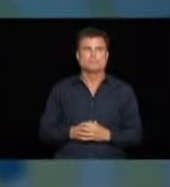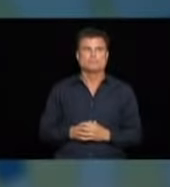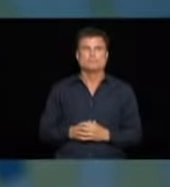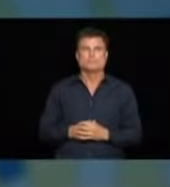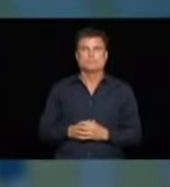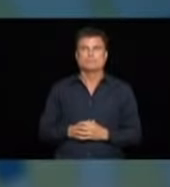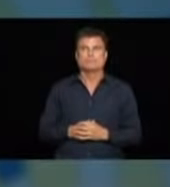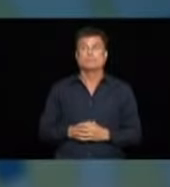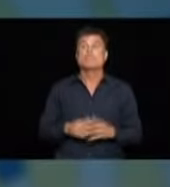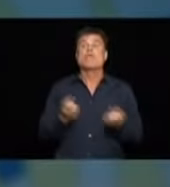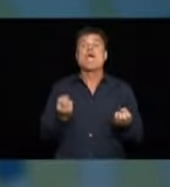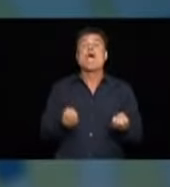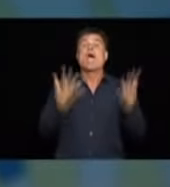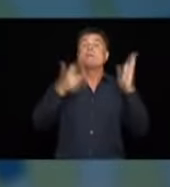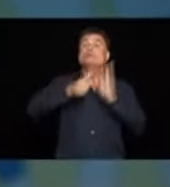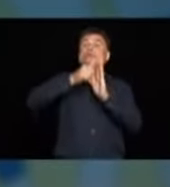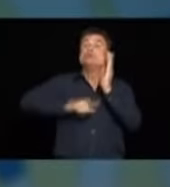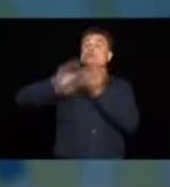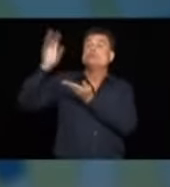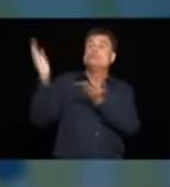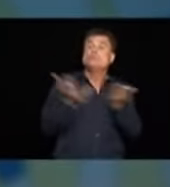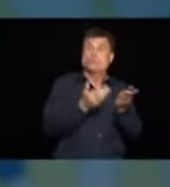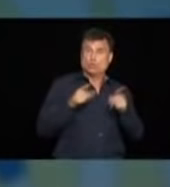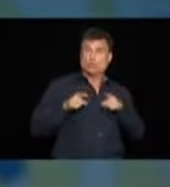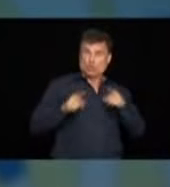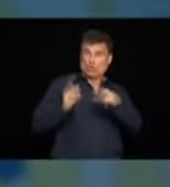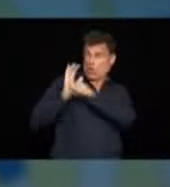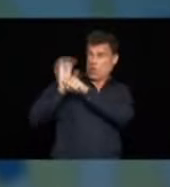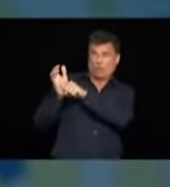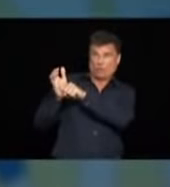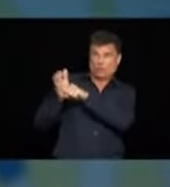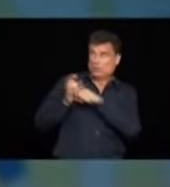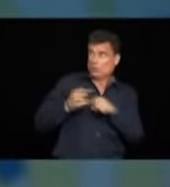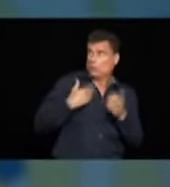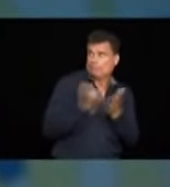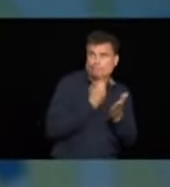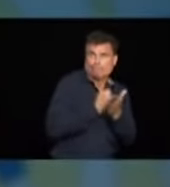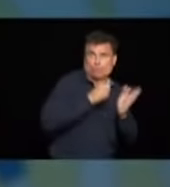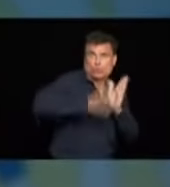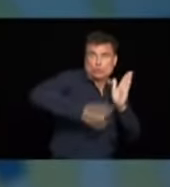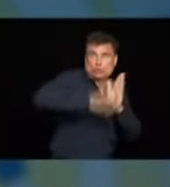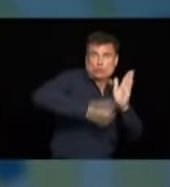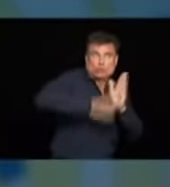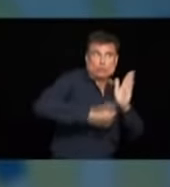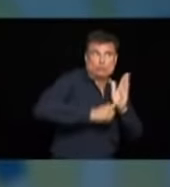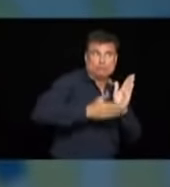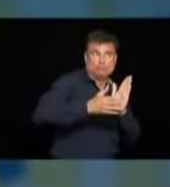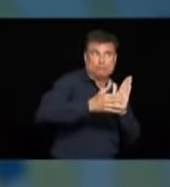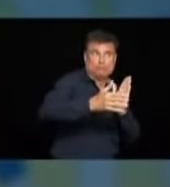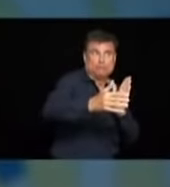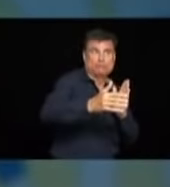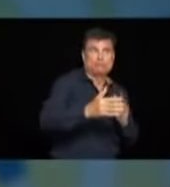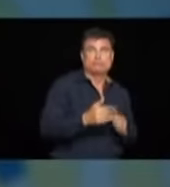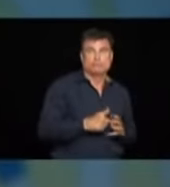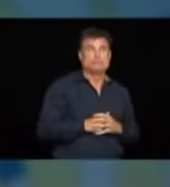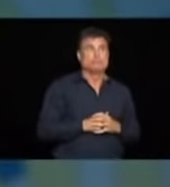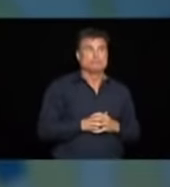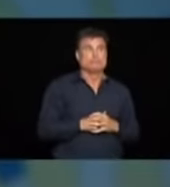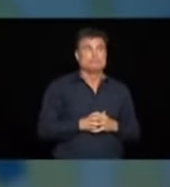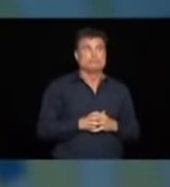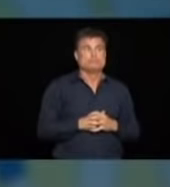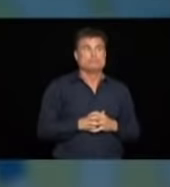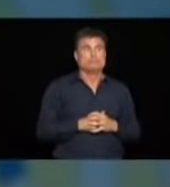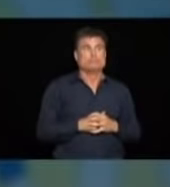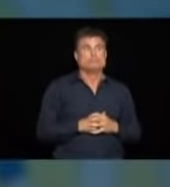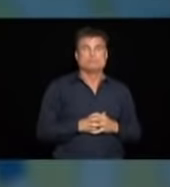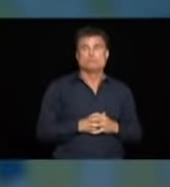that same period, we performed in a time of COVID-19 with new techniques and methods to keep people safe. We